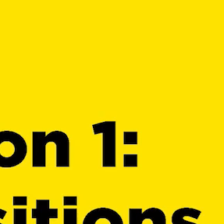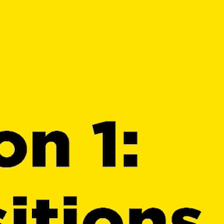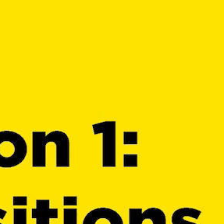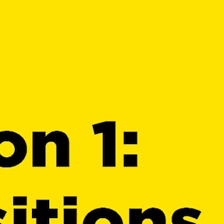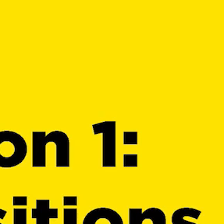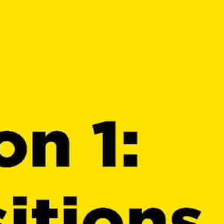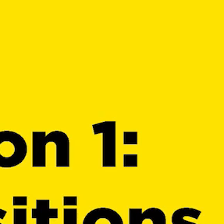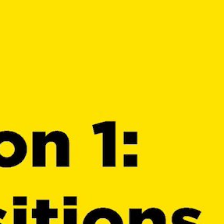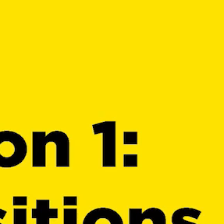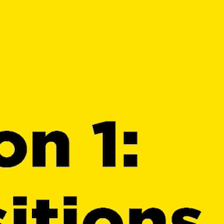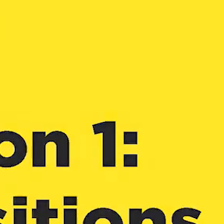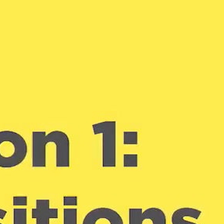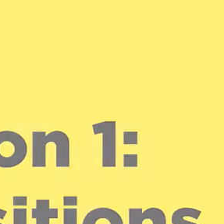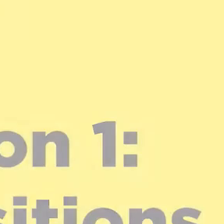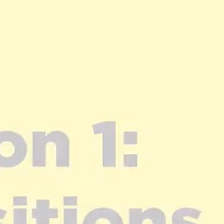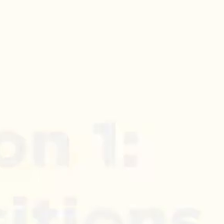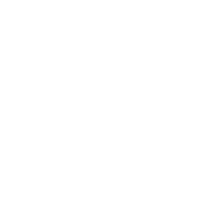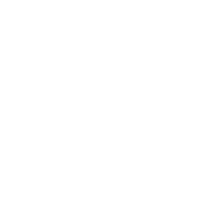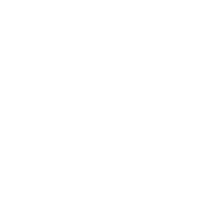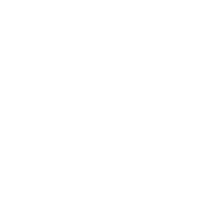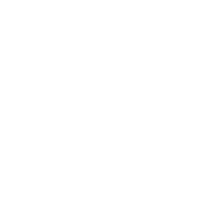and Directions.